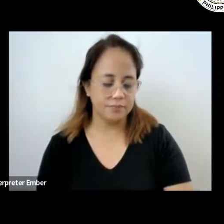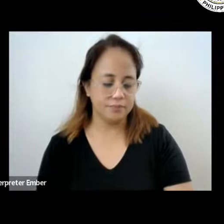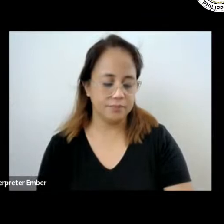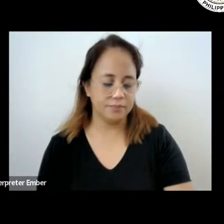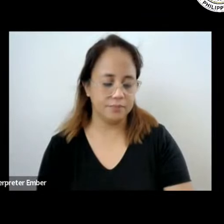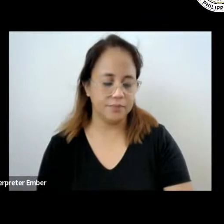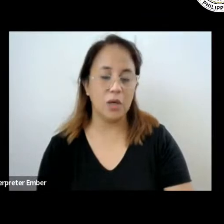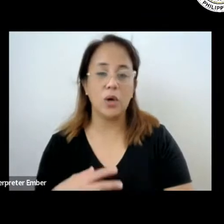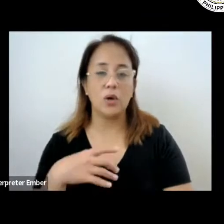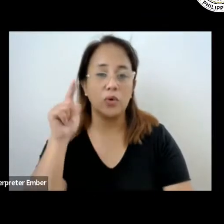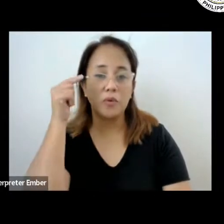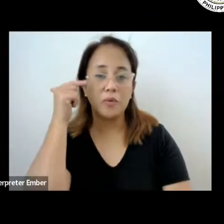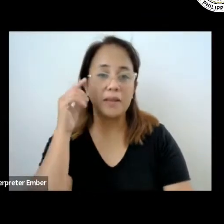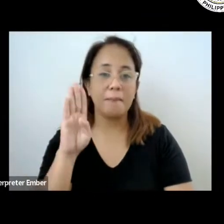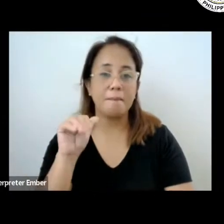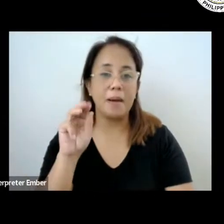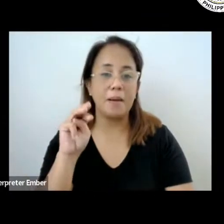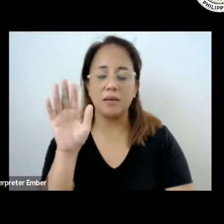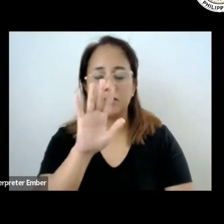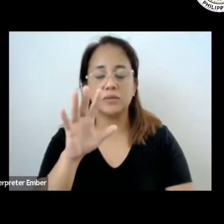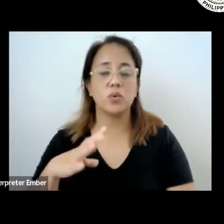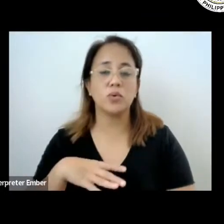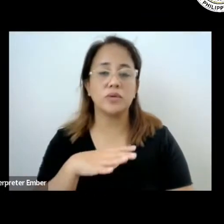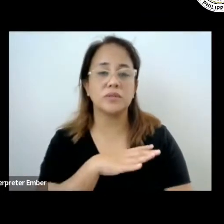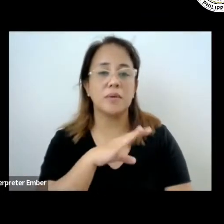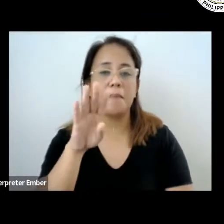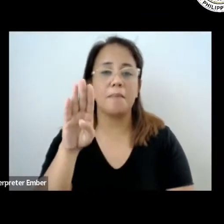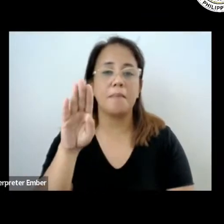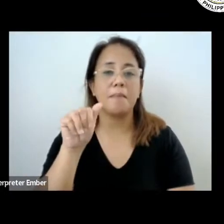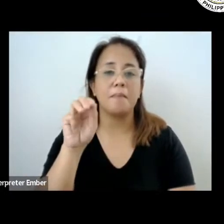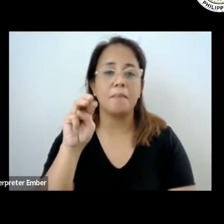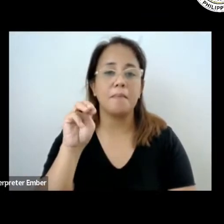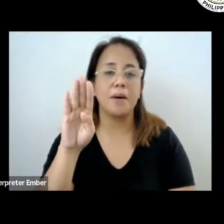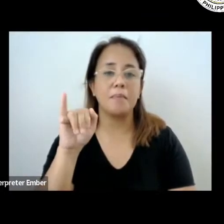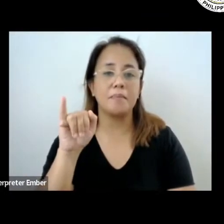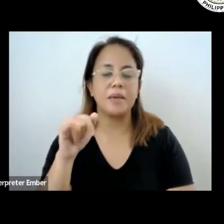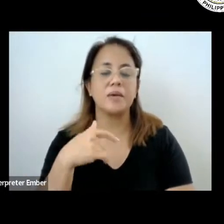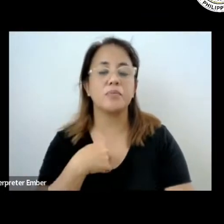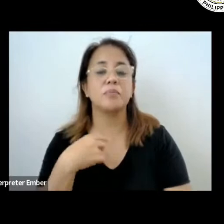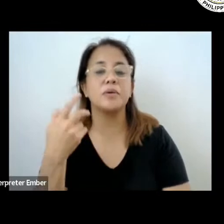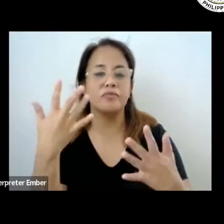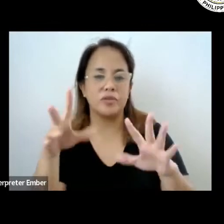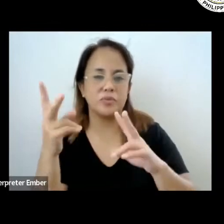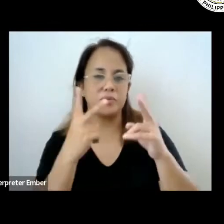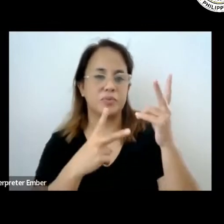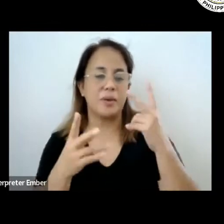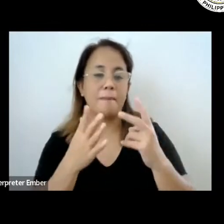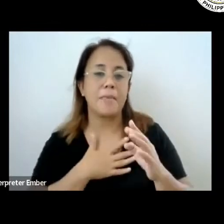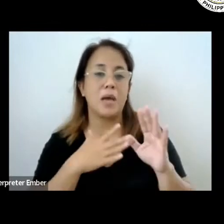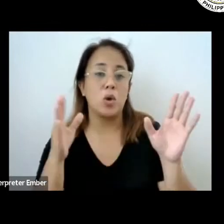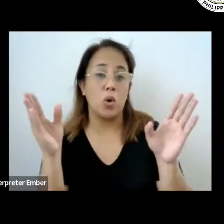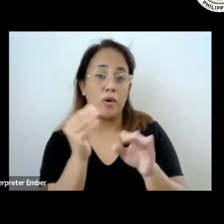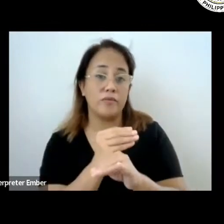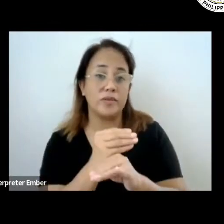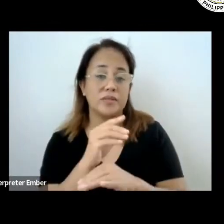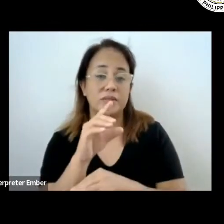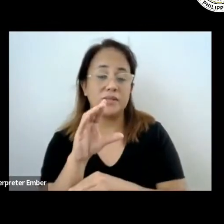sorry. Mr. Chair, actually, DC Tech was able to visit my office,